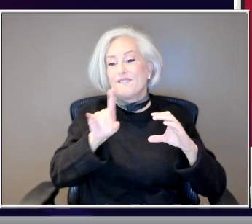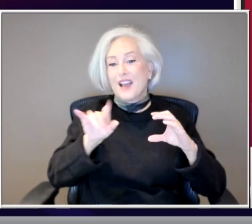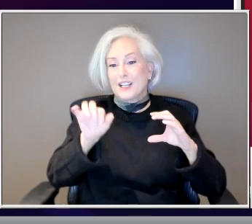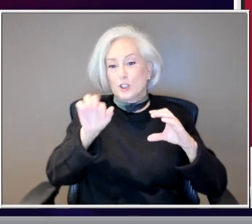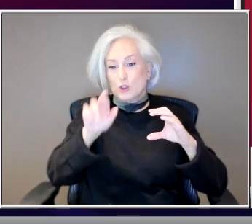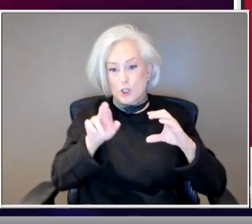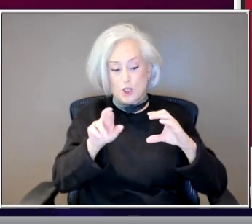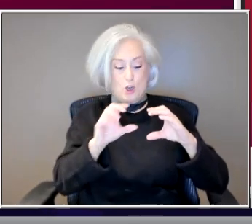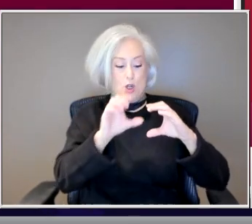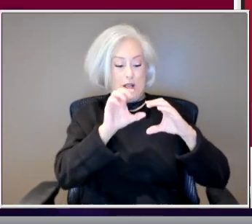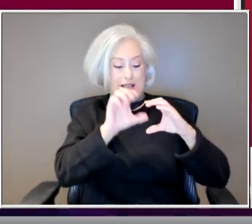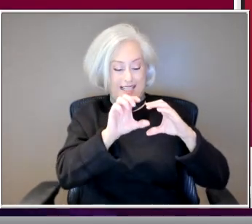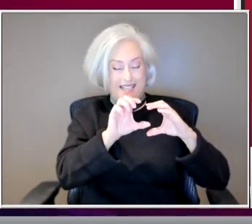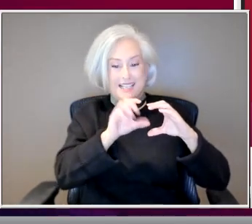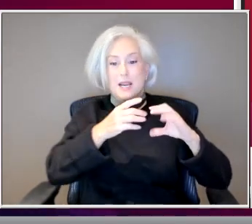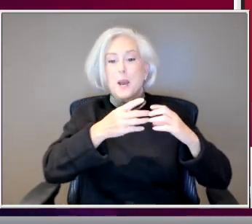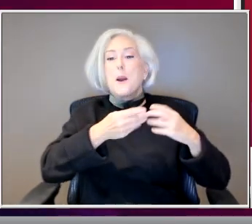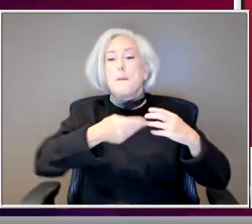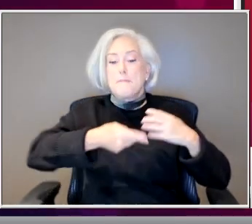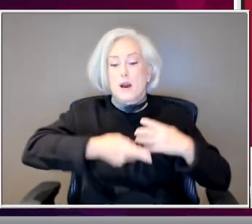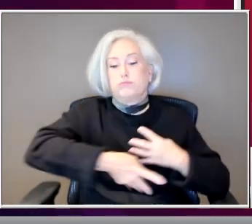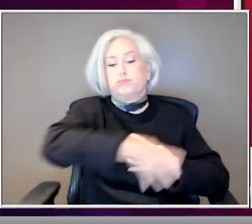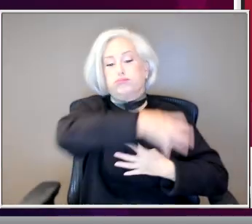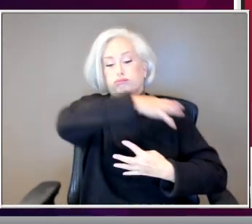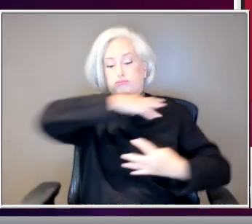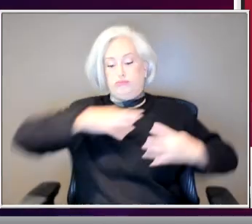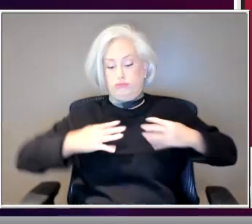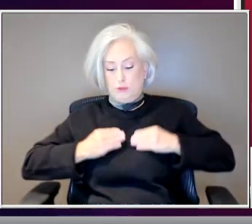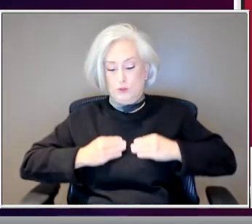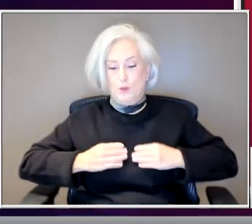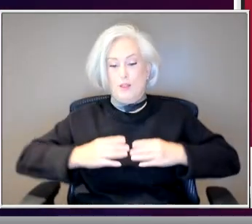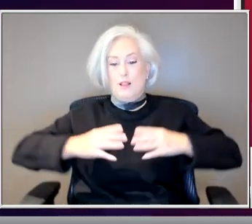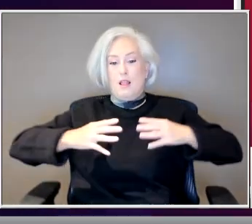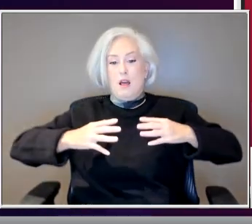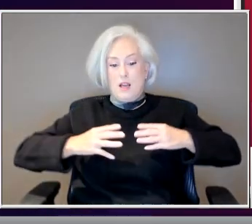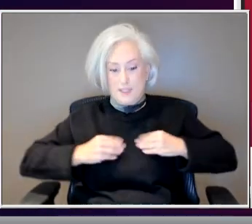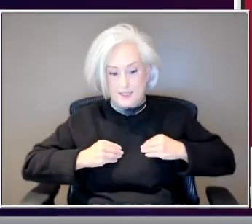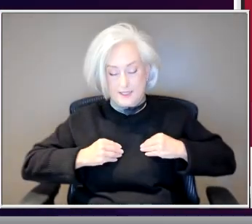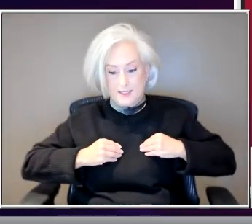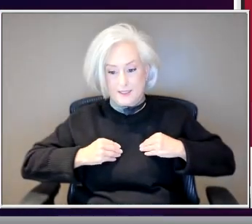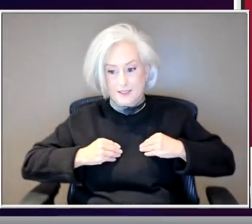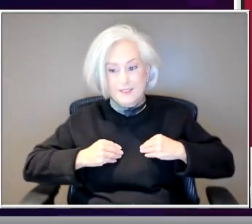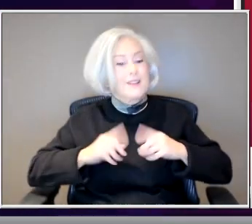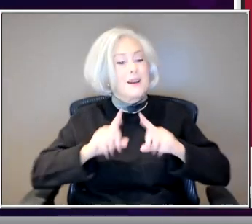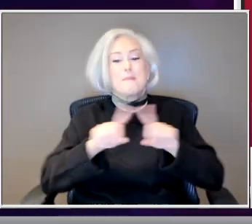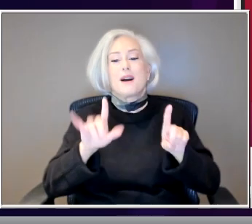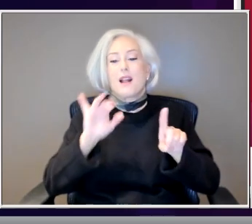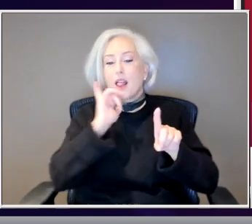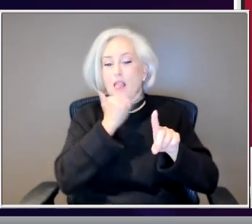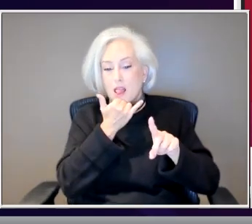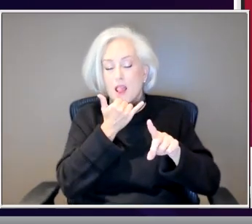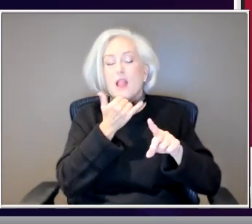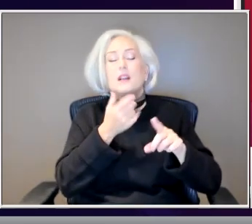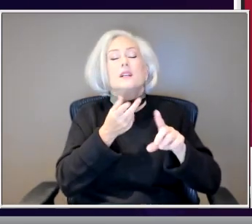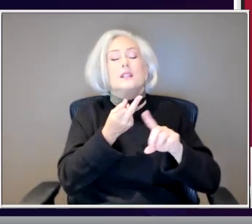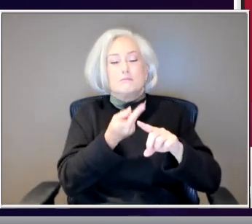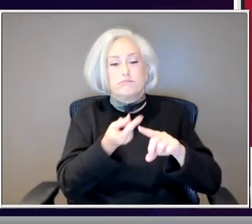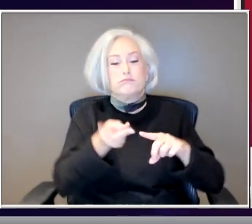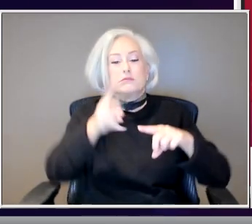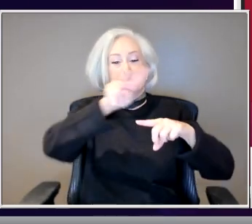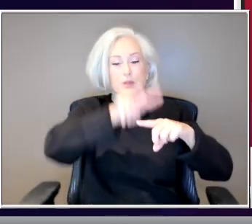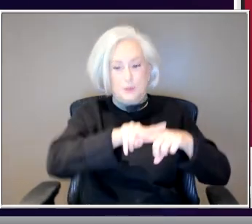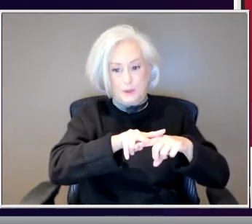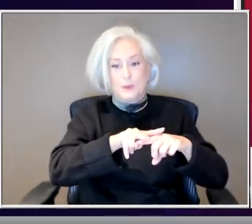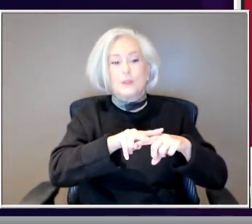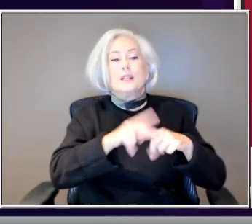body, and vice versa. The left ventricle, which usually pumps to the body, instead is pumping to the lungs. And she had a life-saving surgery